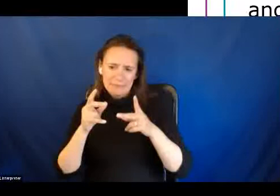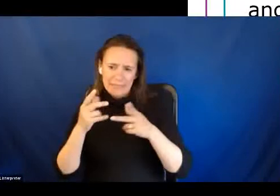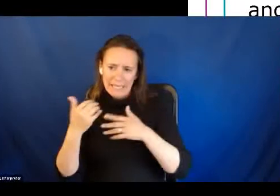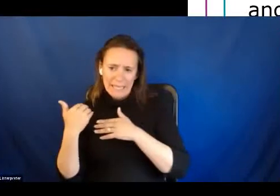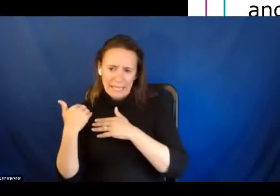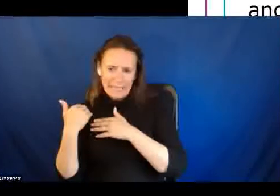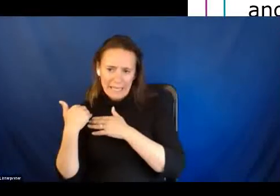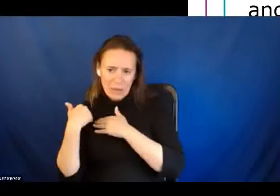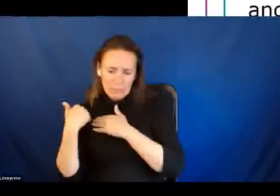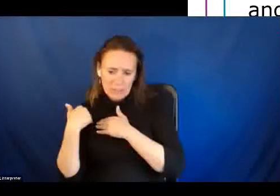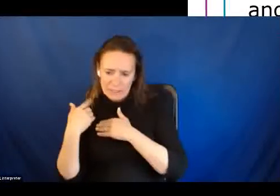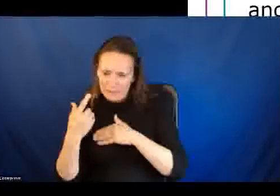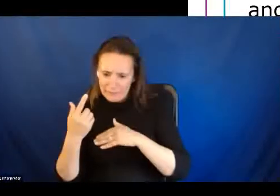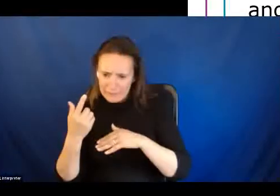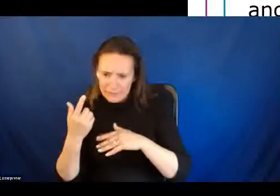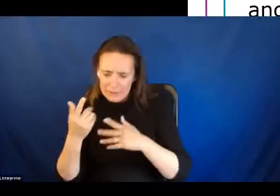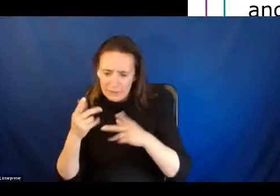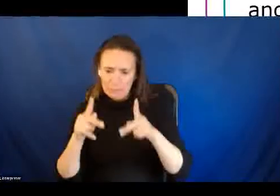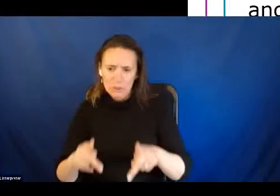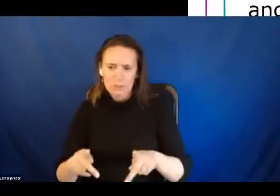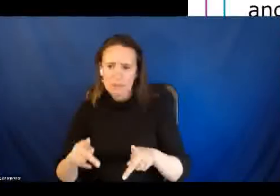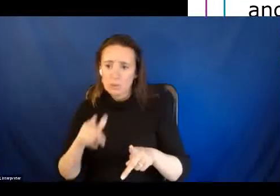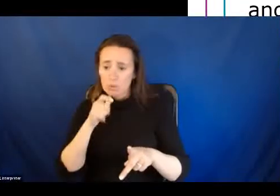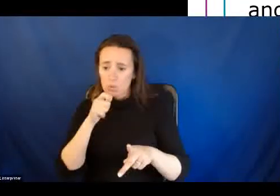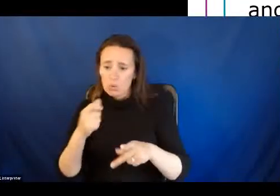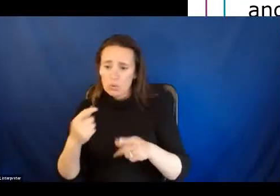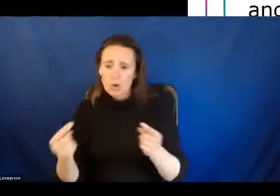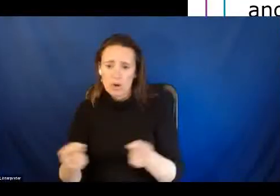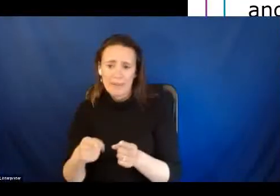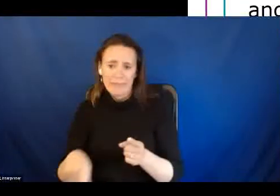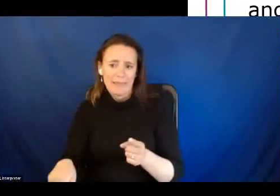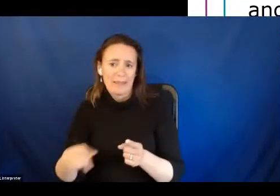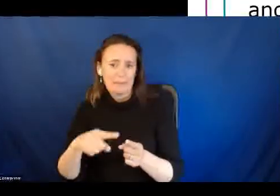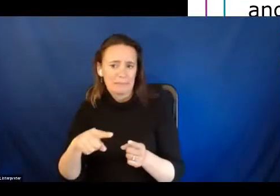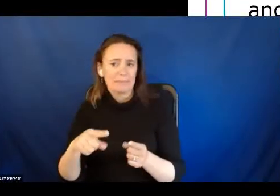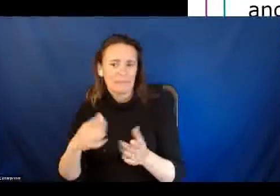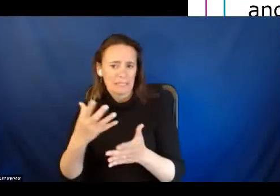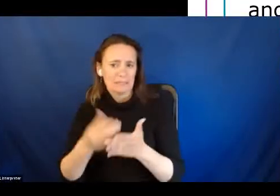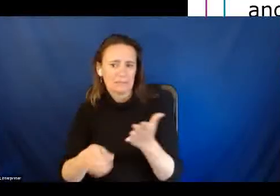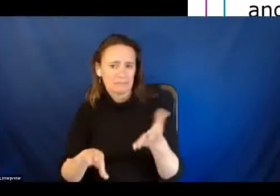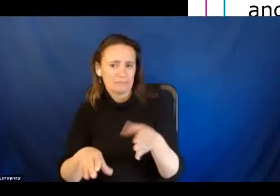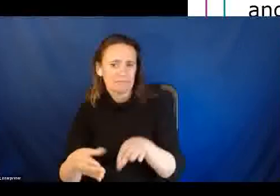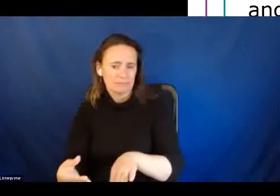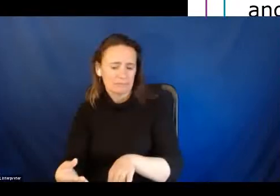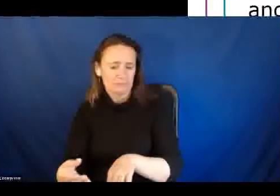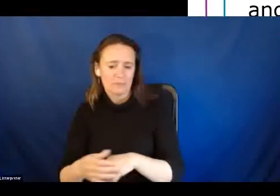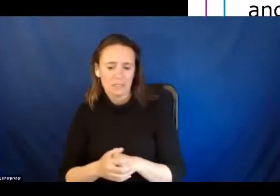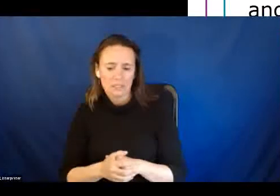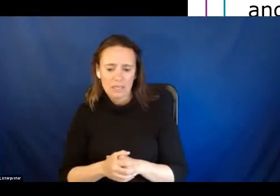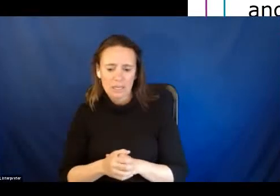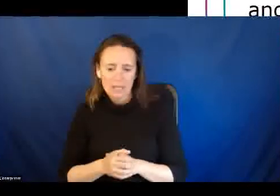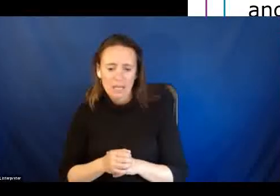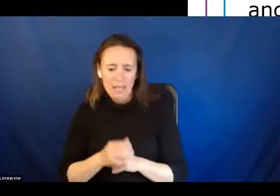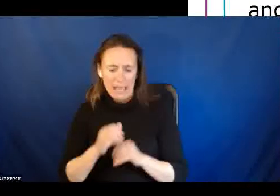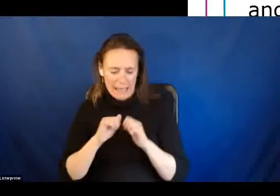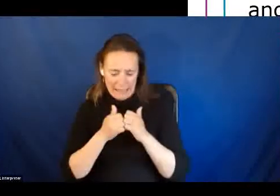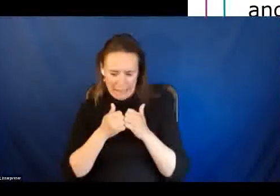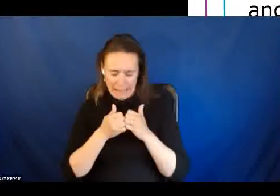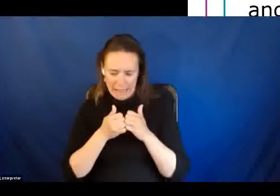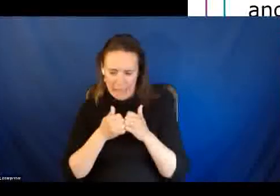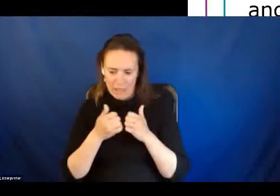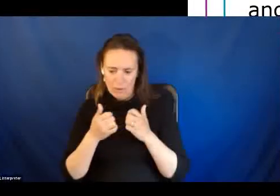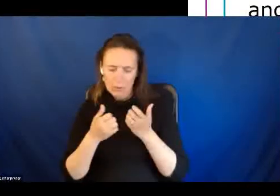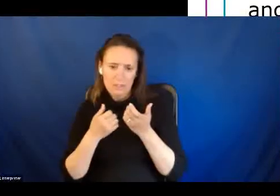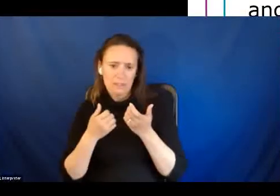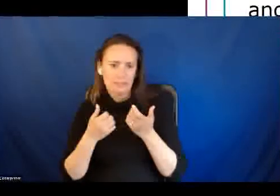is no longer alive. So we just got to think about these different things that survivors might feel and how we would provide those emotional support